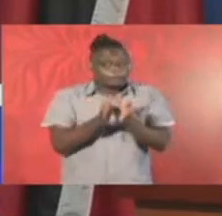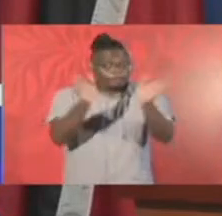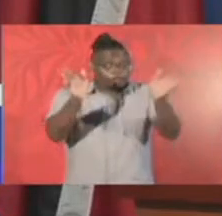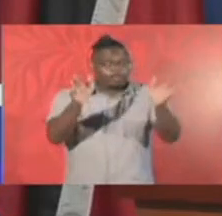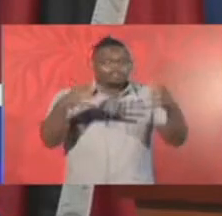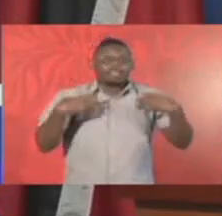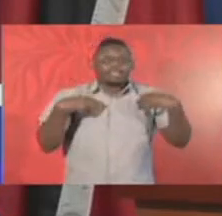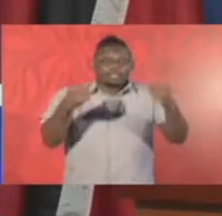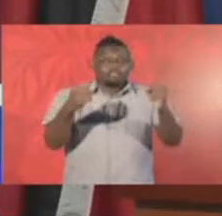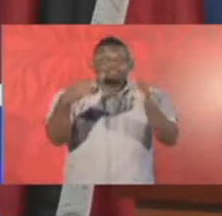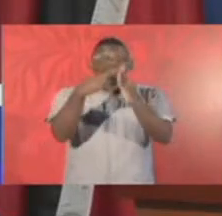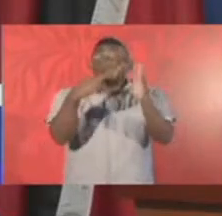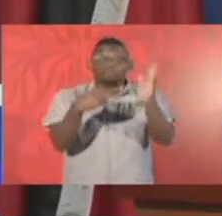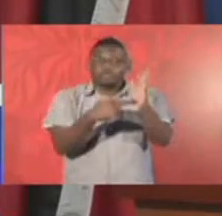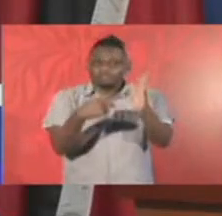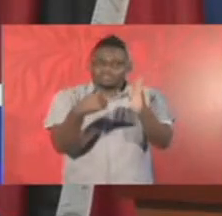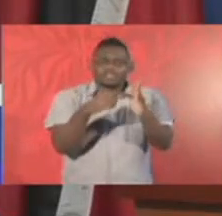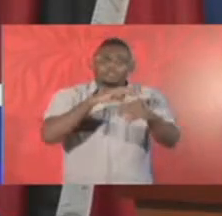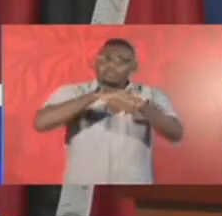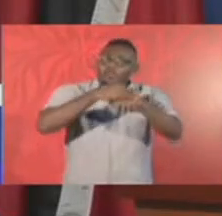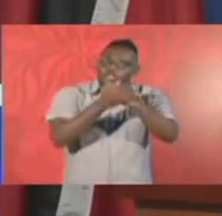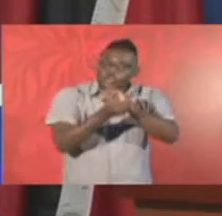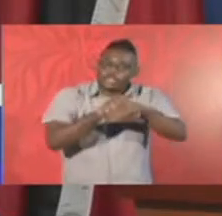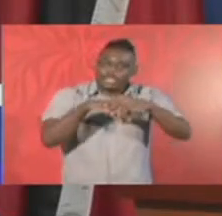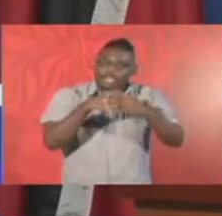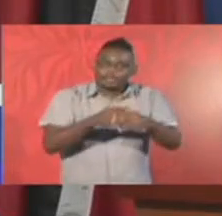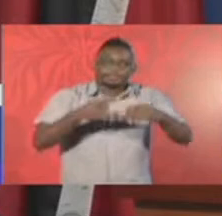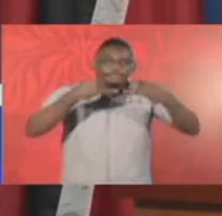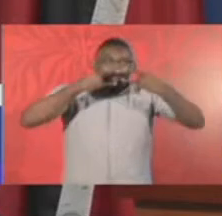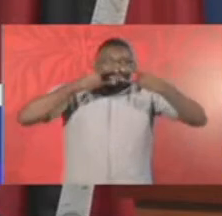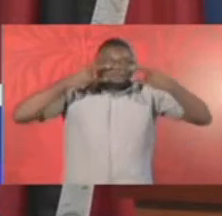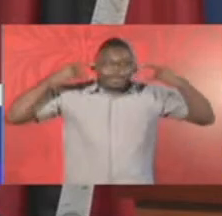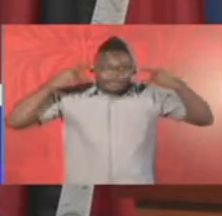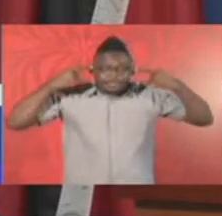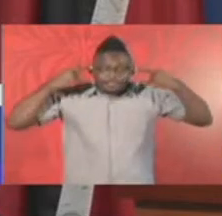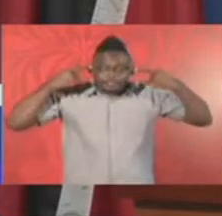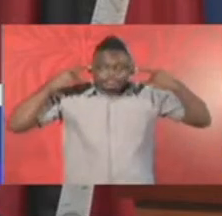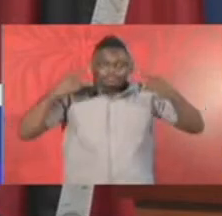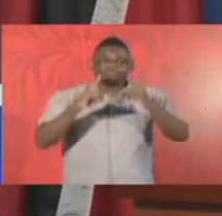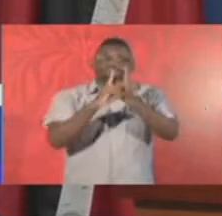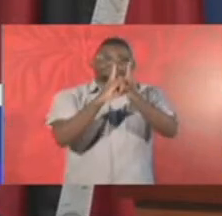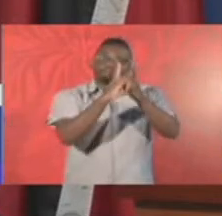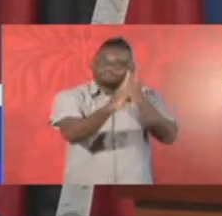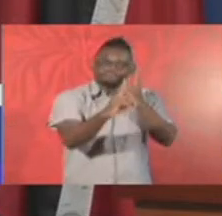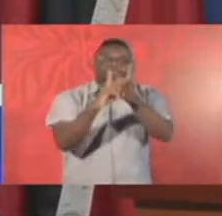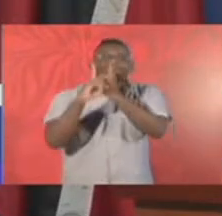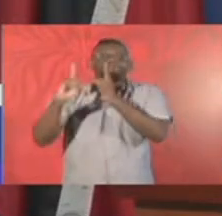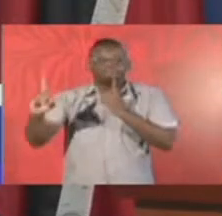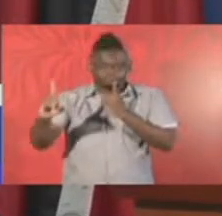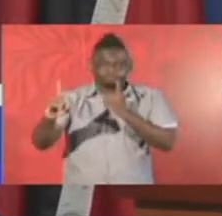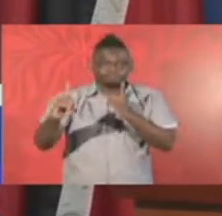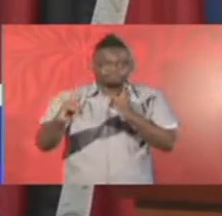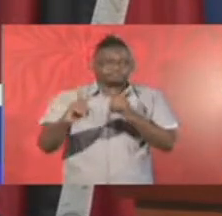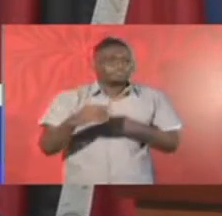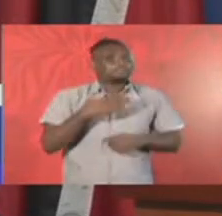hands, wear a mask, watch your distance, and